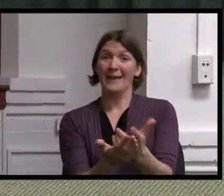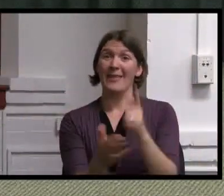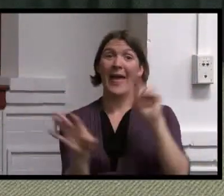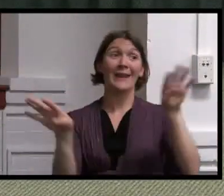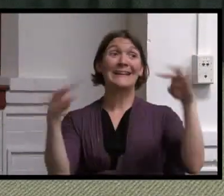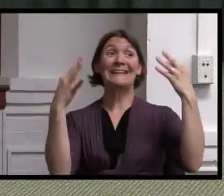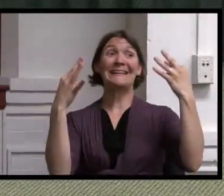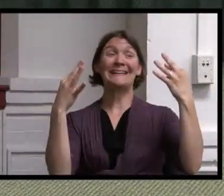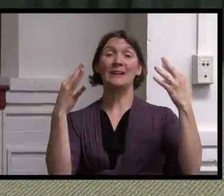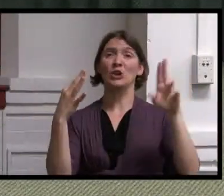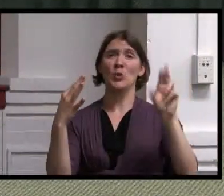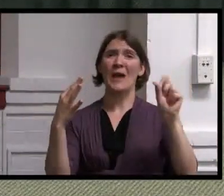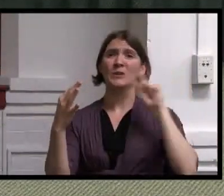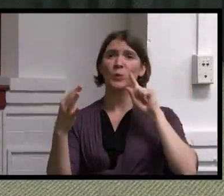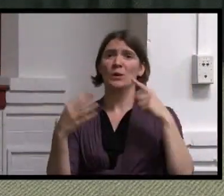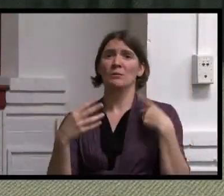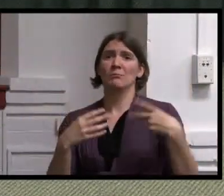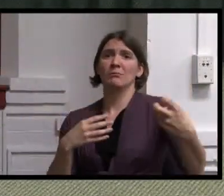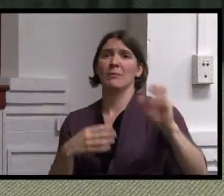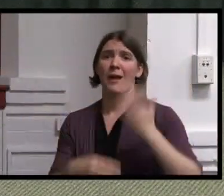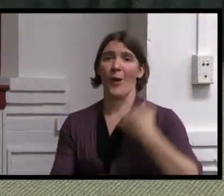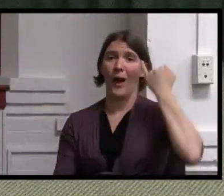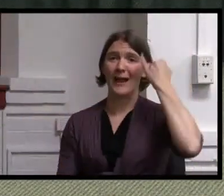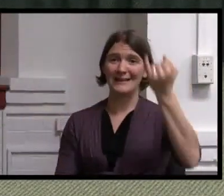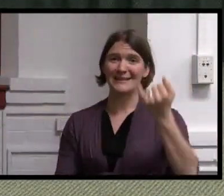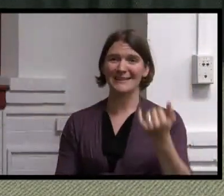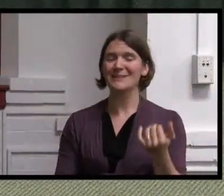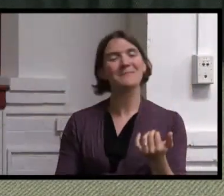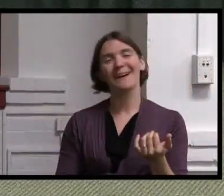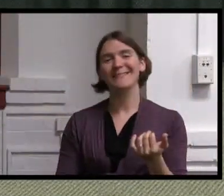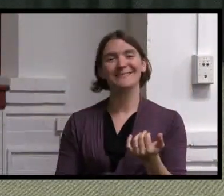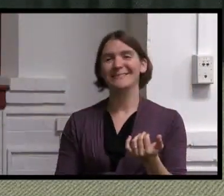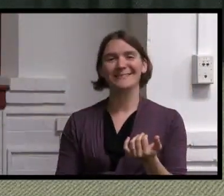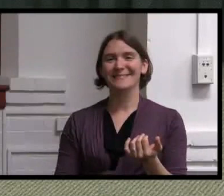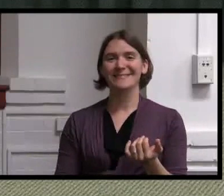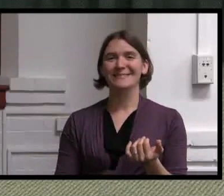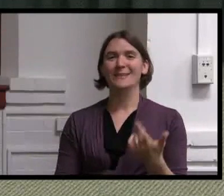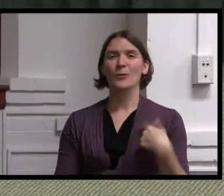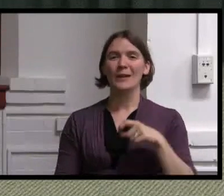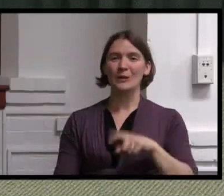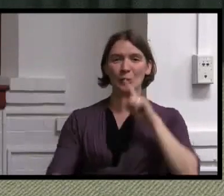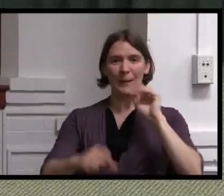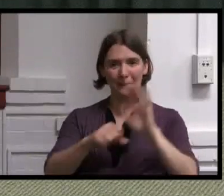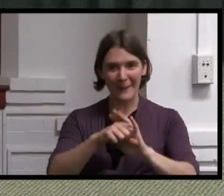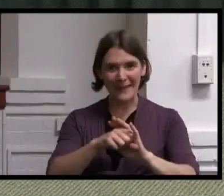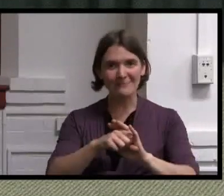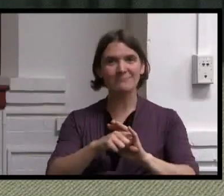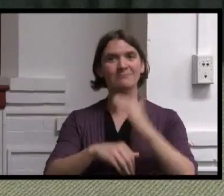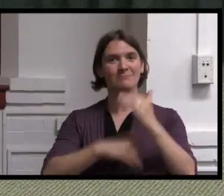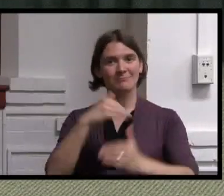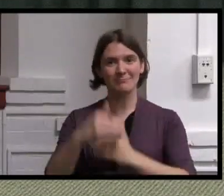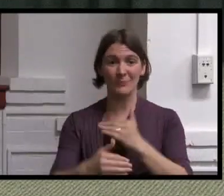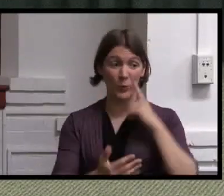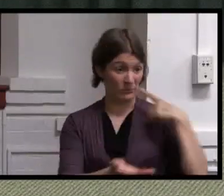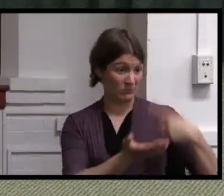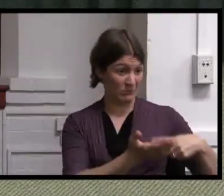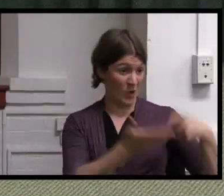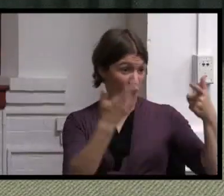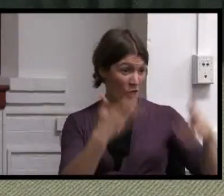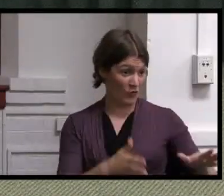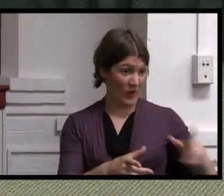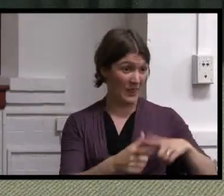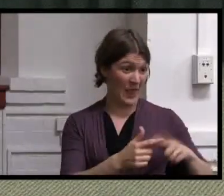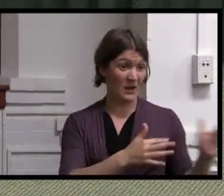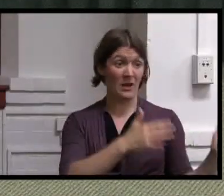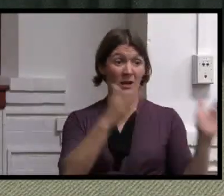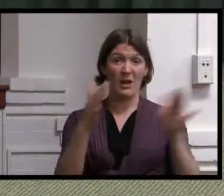town for the entire United States of America. But I think there's a commitment based on the fact that we're having this conversation and that, you know,